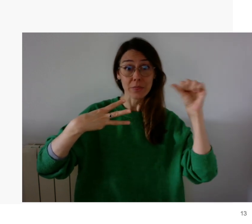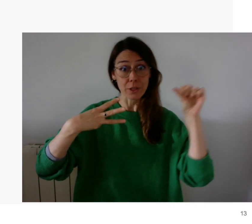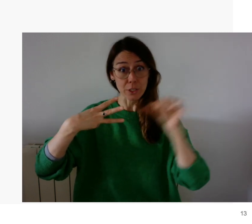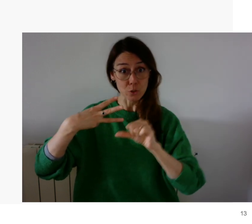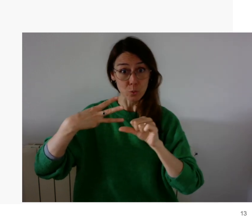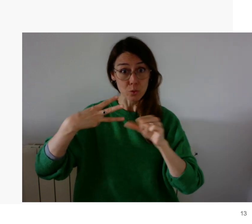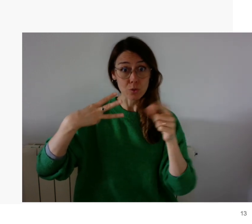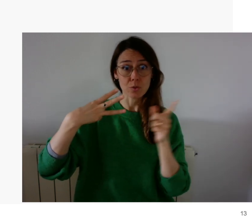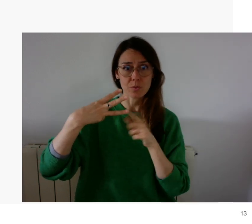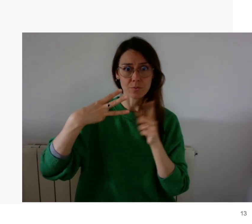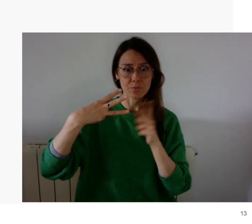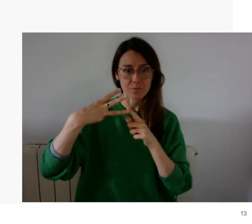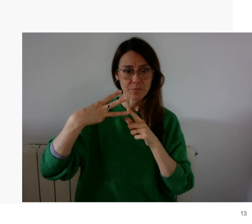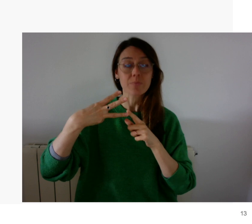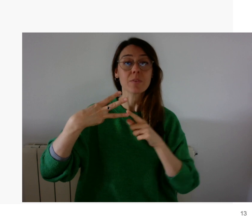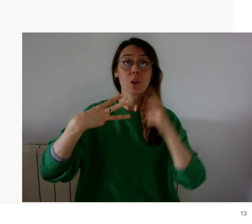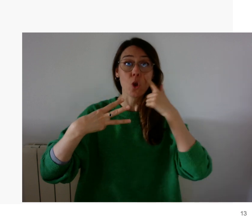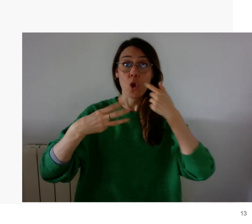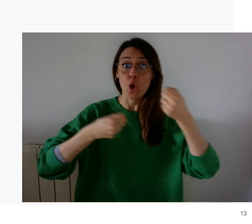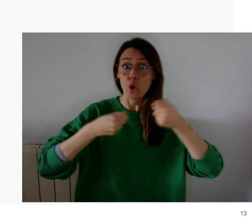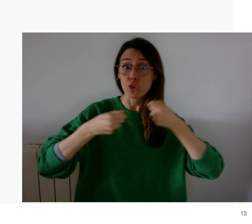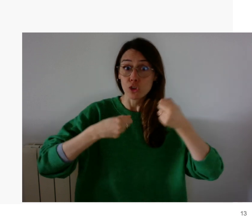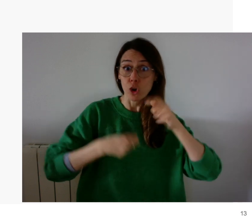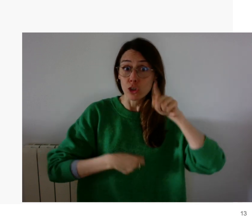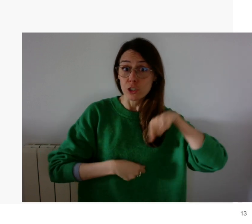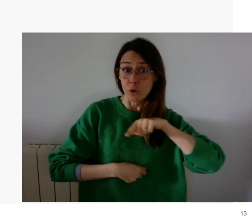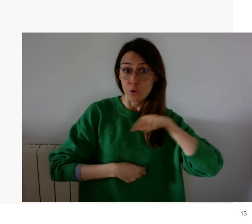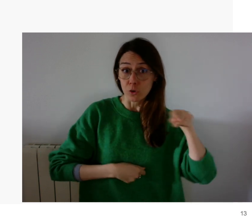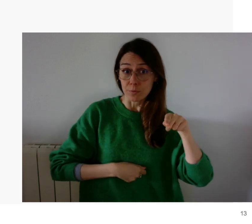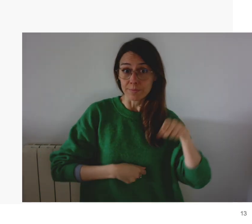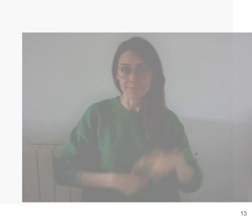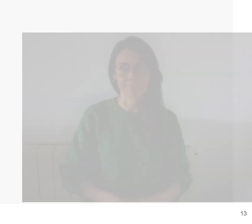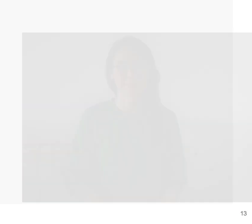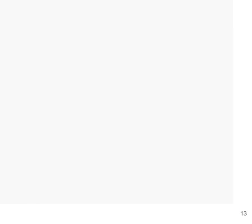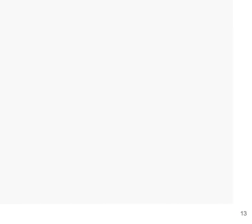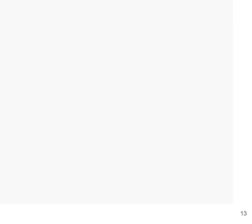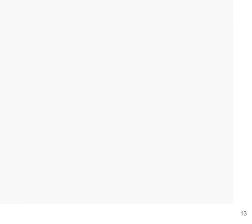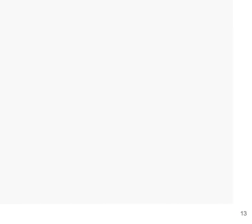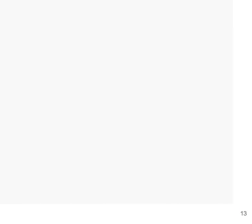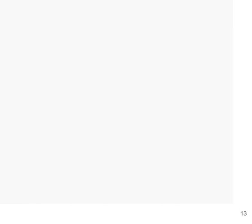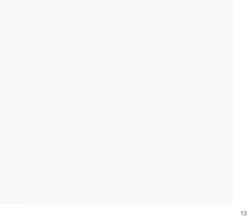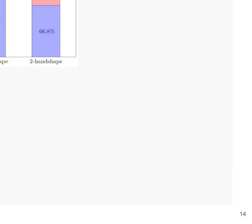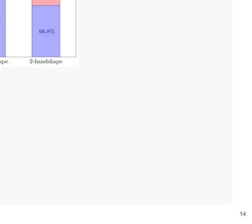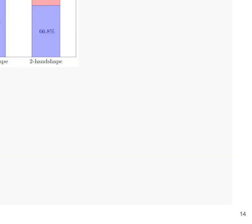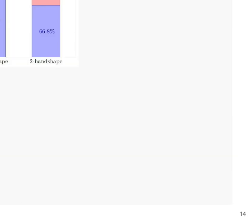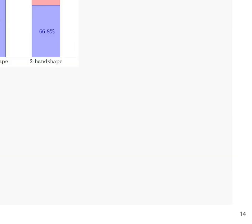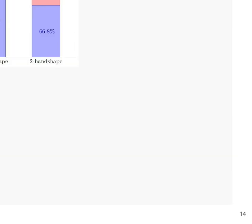referent, and whether the action was controlled or uncontrolled.